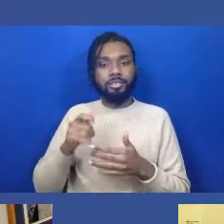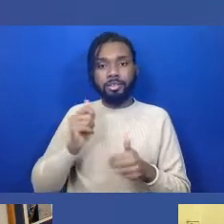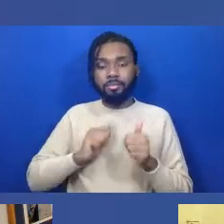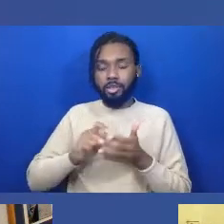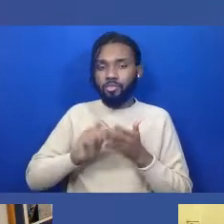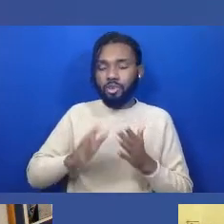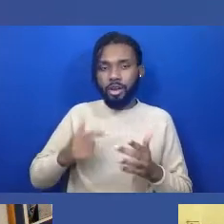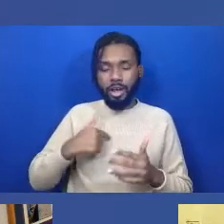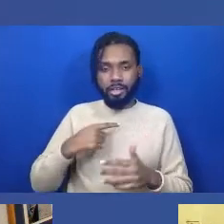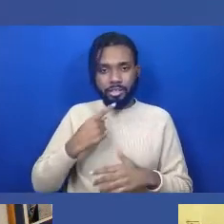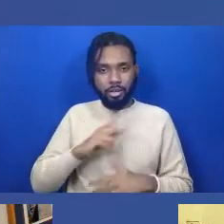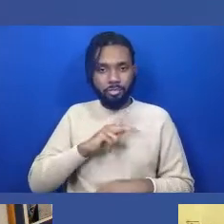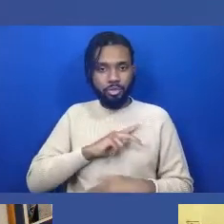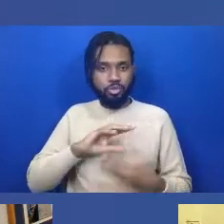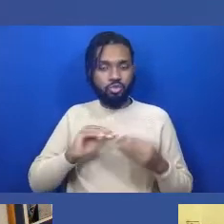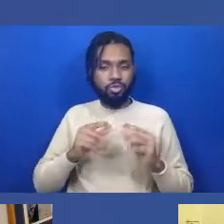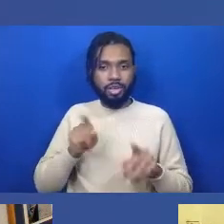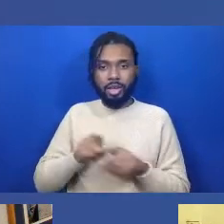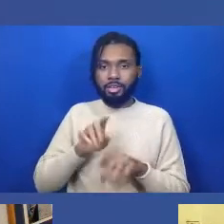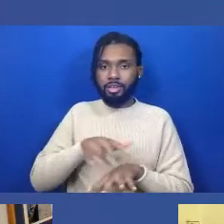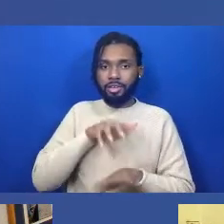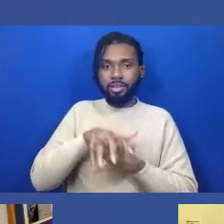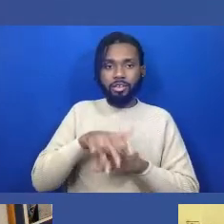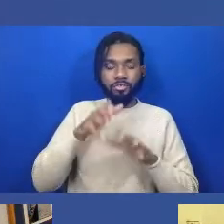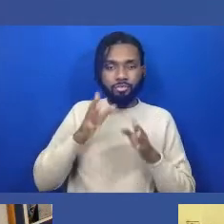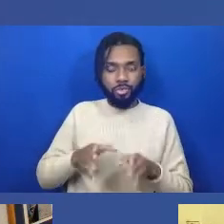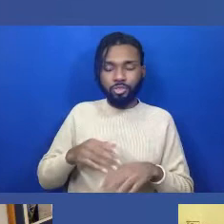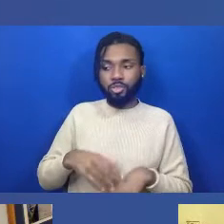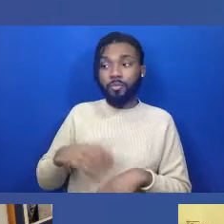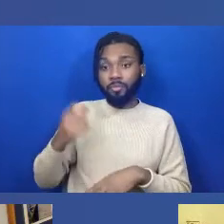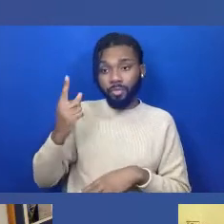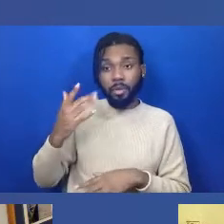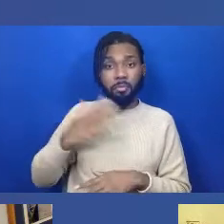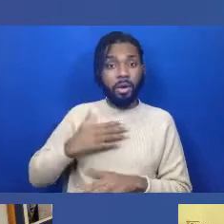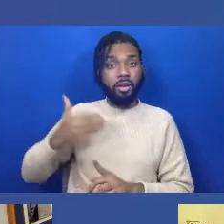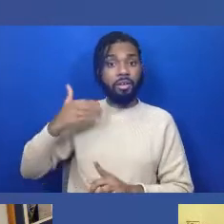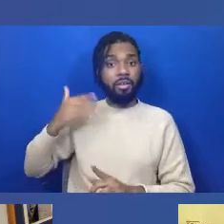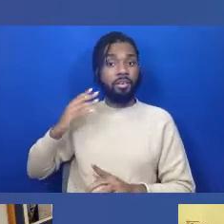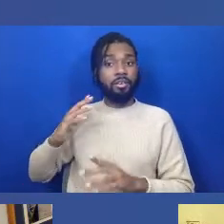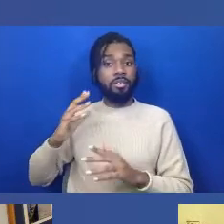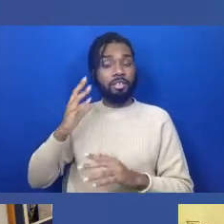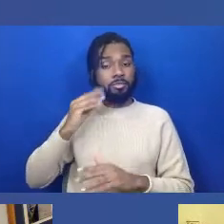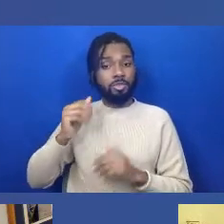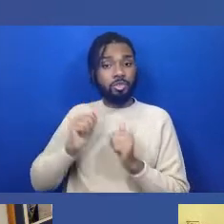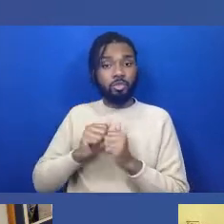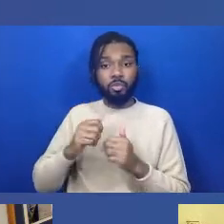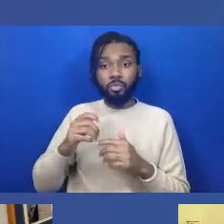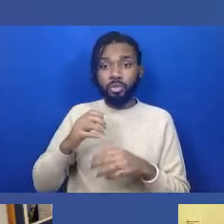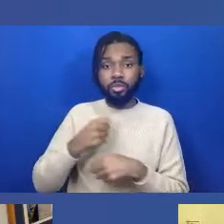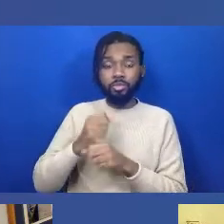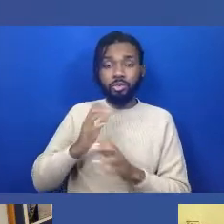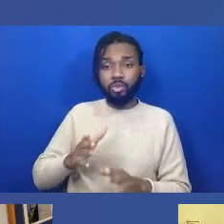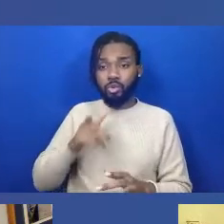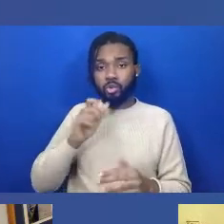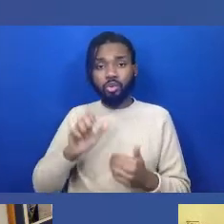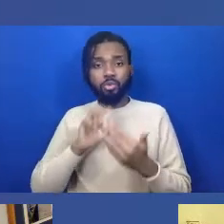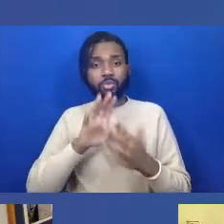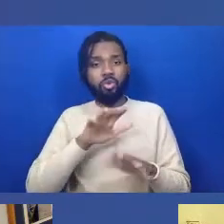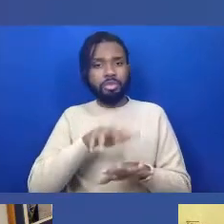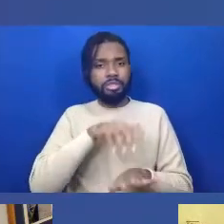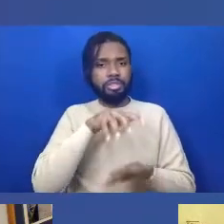And because of a lot of the experiences I've had with producers who approach Indigeneity in a